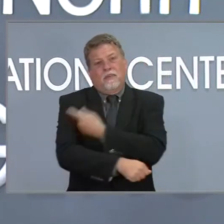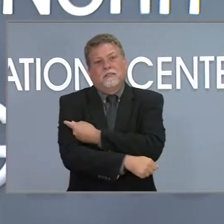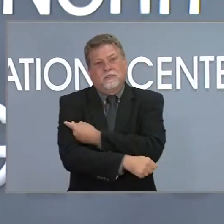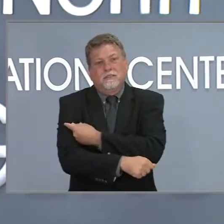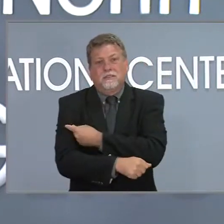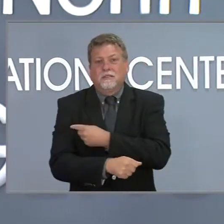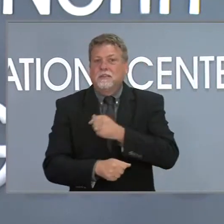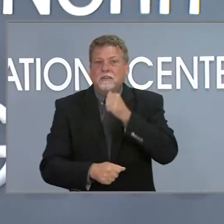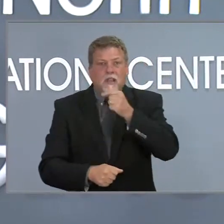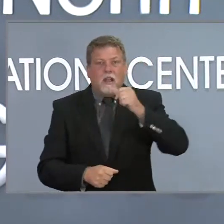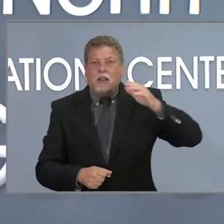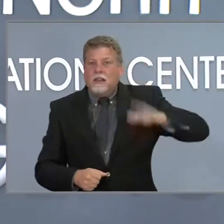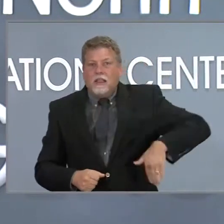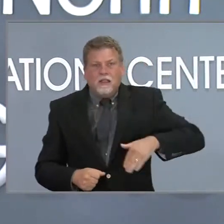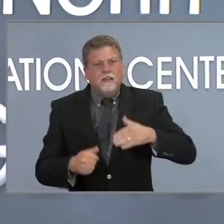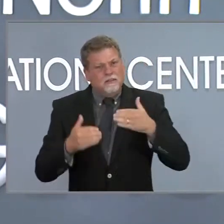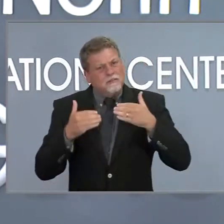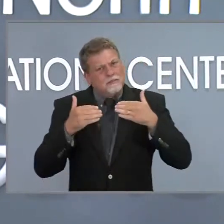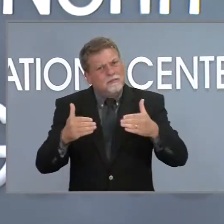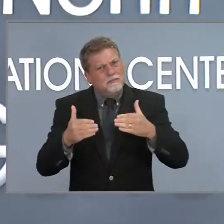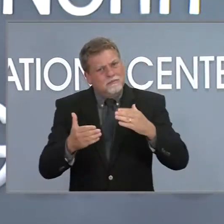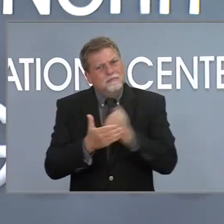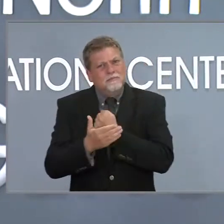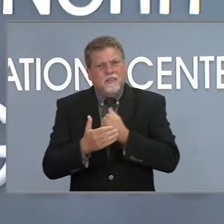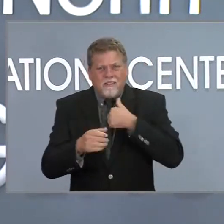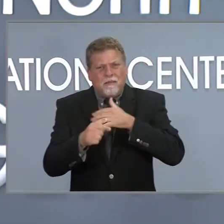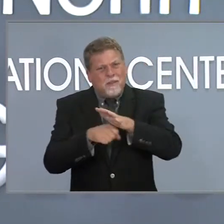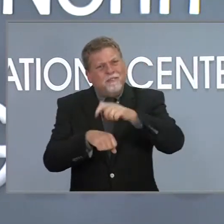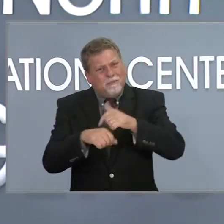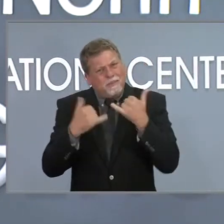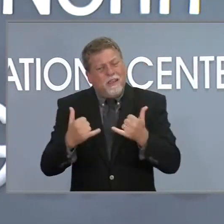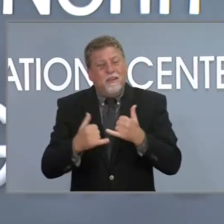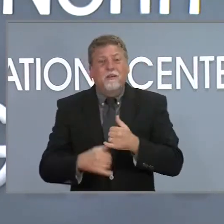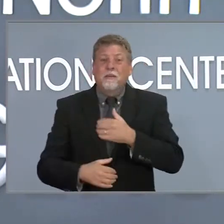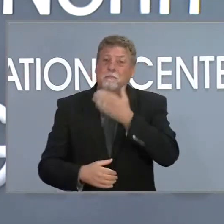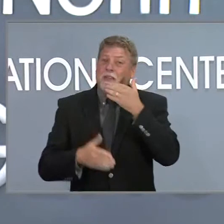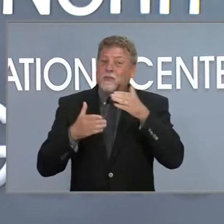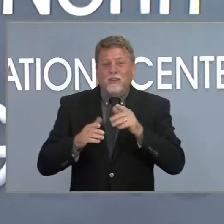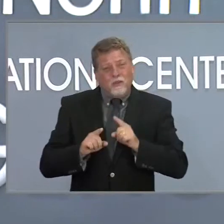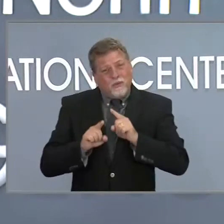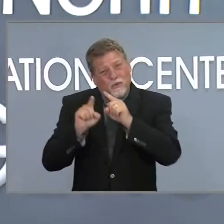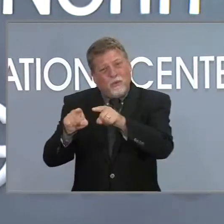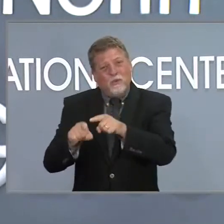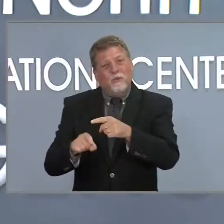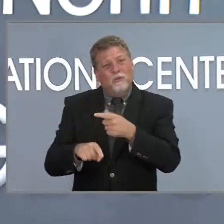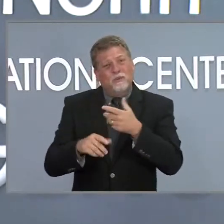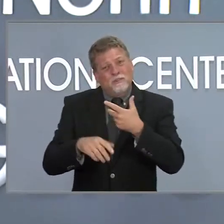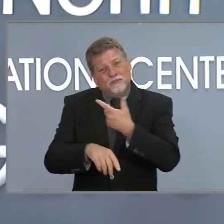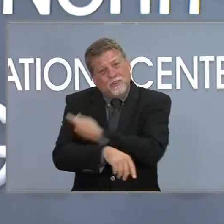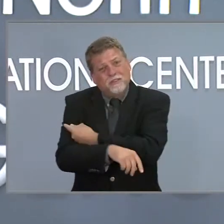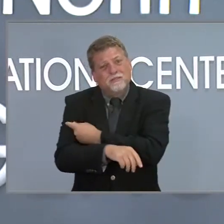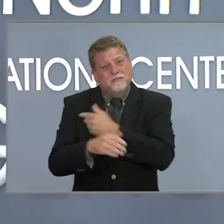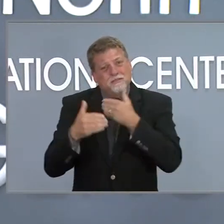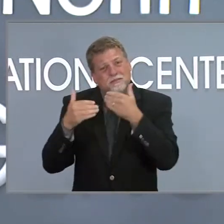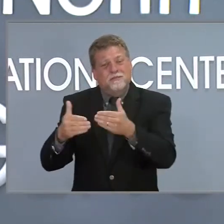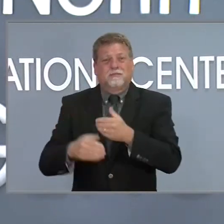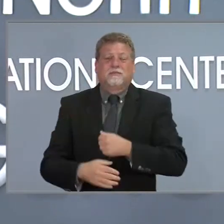yourself. And we all need to do our part to get the shot and talk with our friends and family who are still